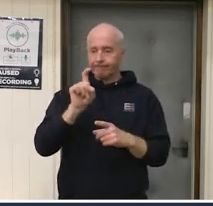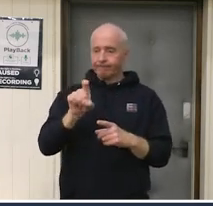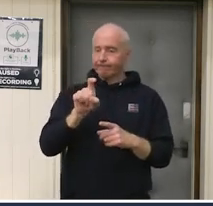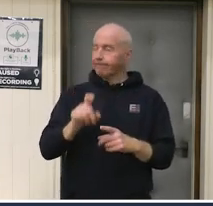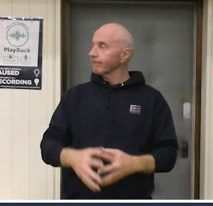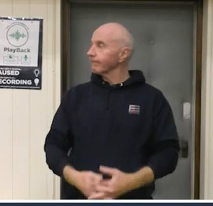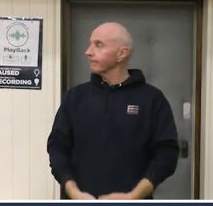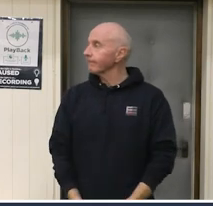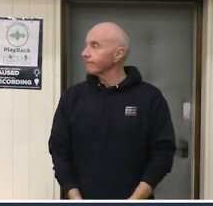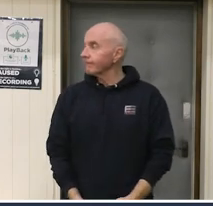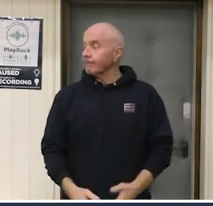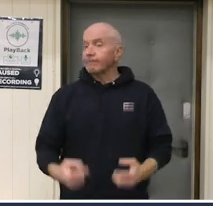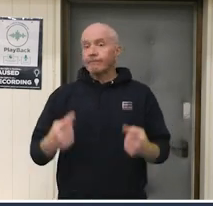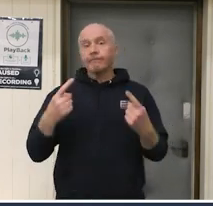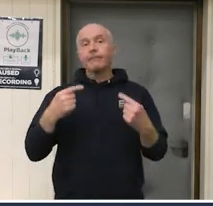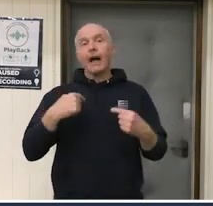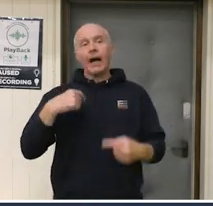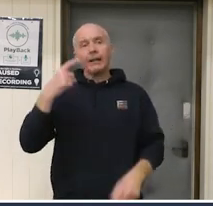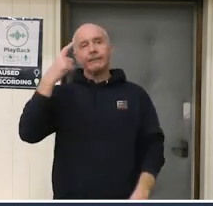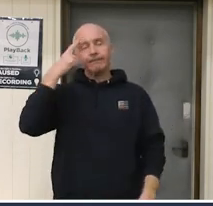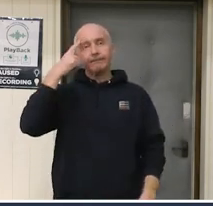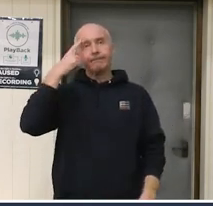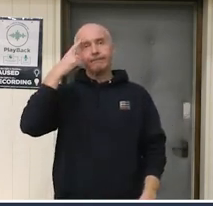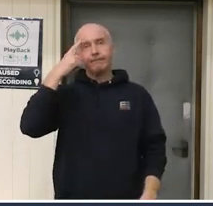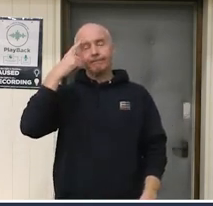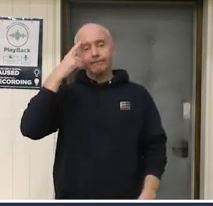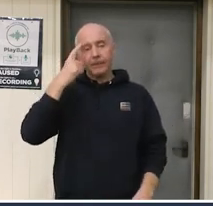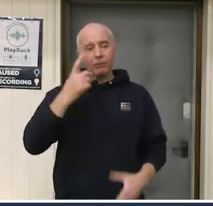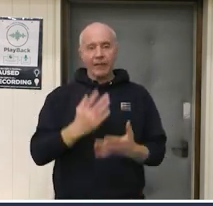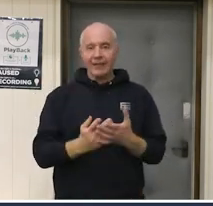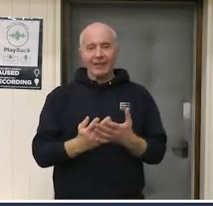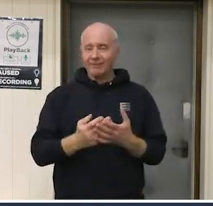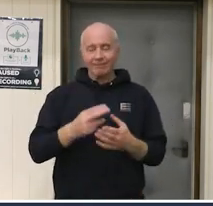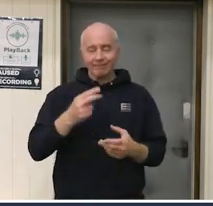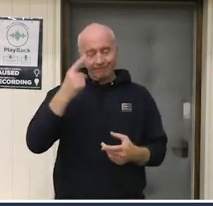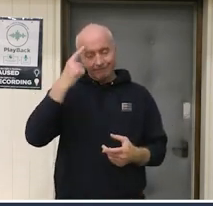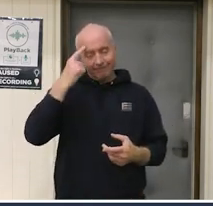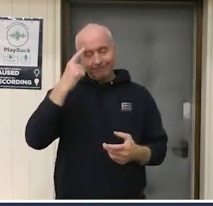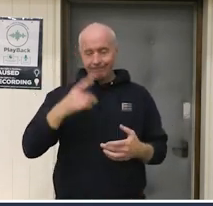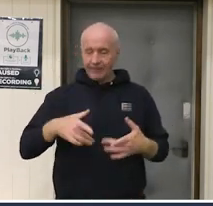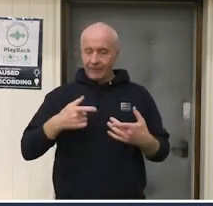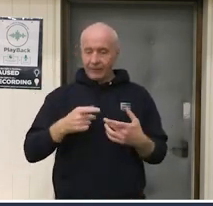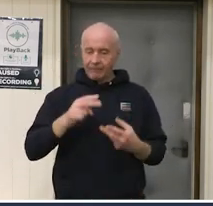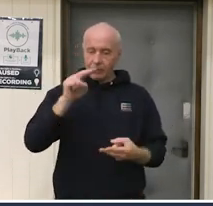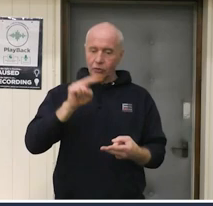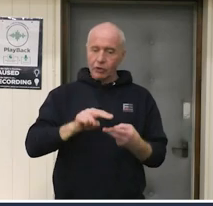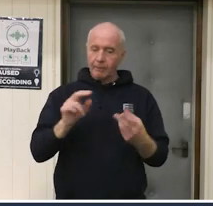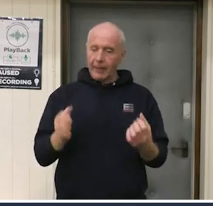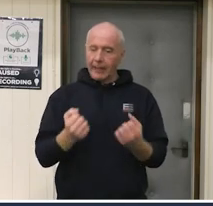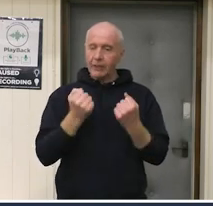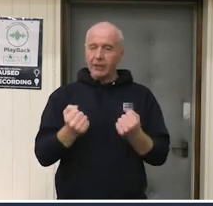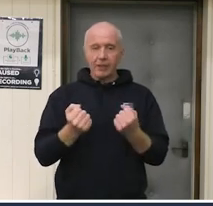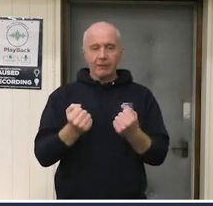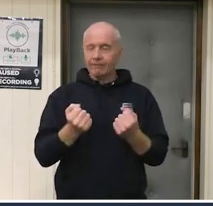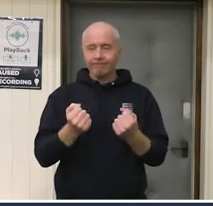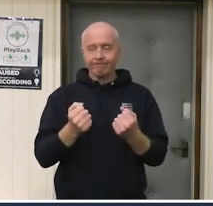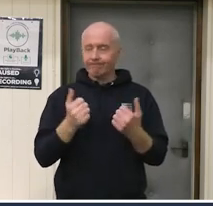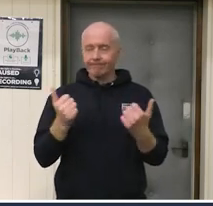I suspect we are over the era of cheap energy, unfortunately. We've kind of made hay while the sunshine,